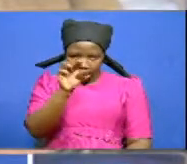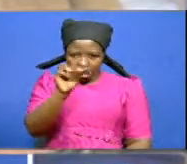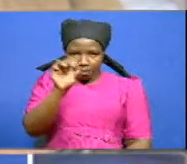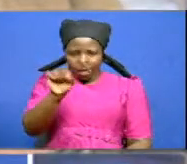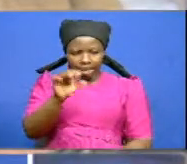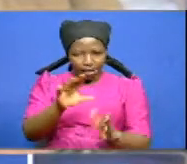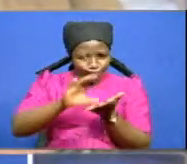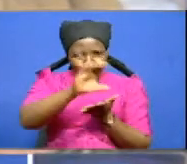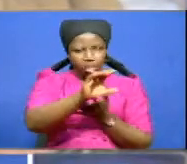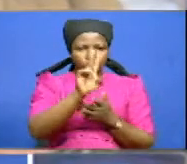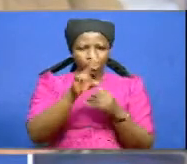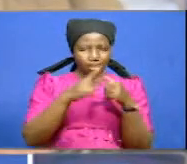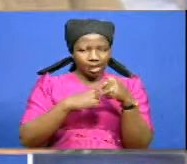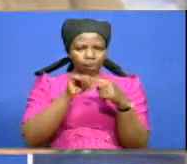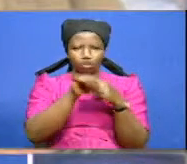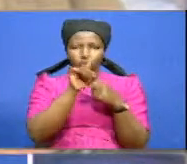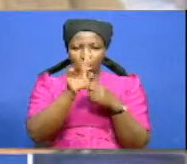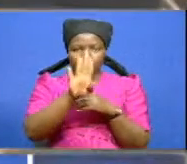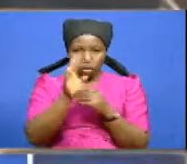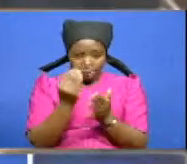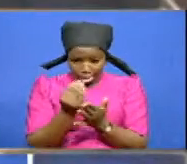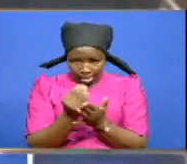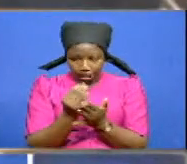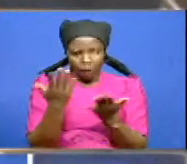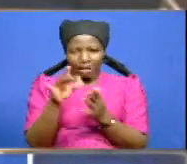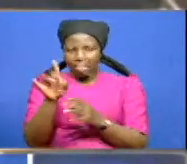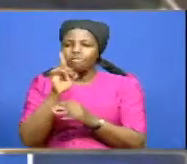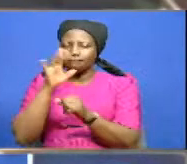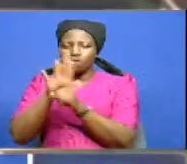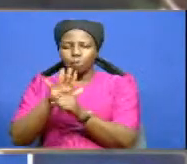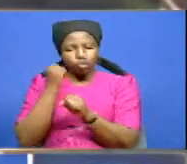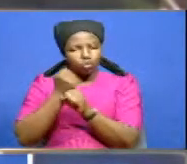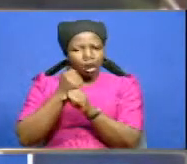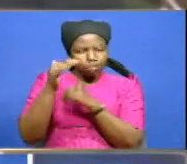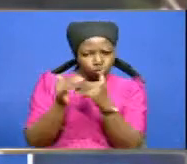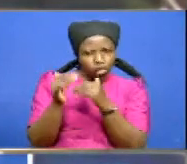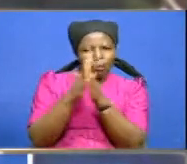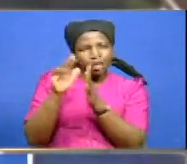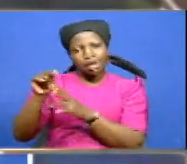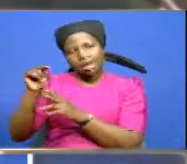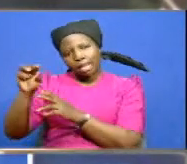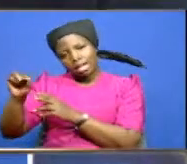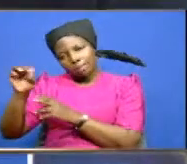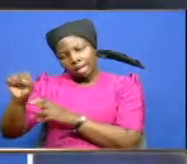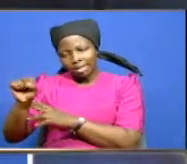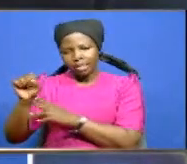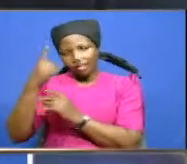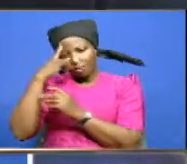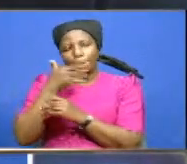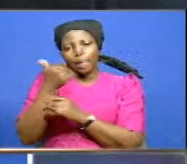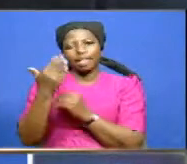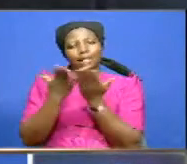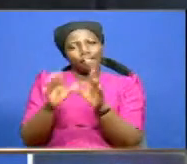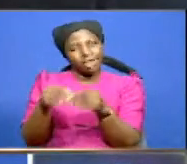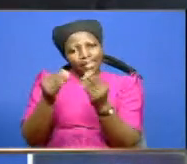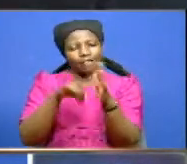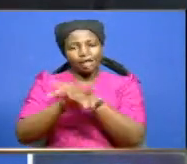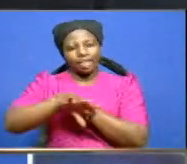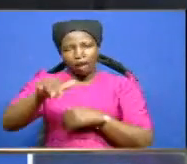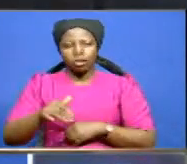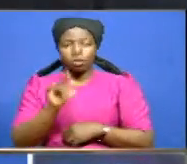allocated 27.1 billion shillings, where he promised to work closely for better service delivery in the county. And you know very well, as an